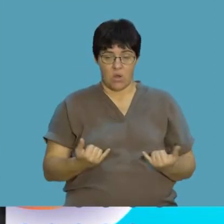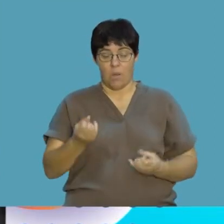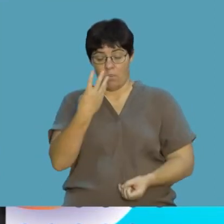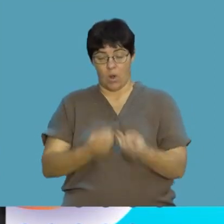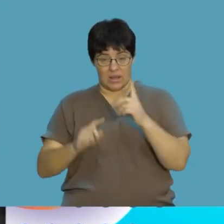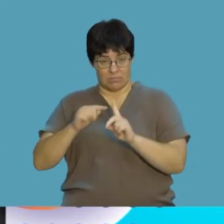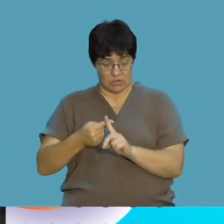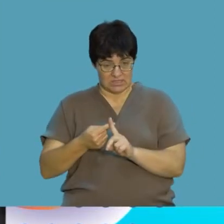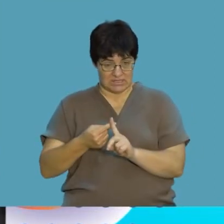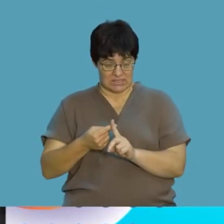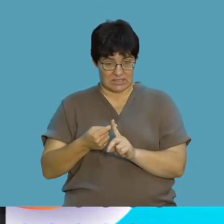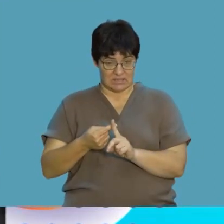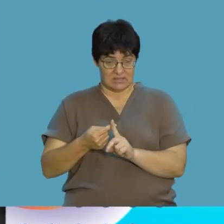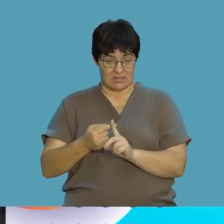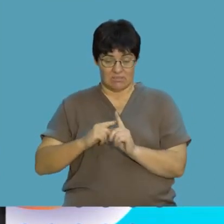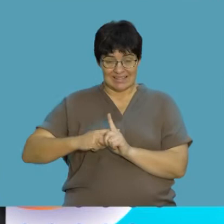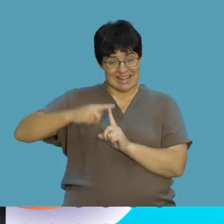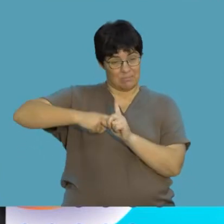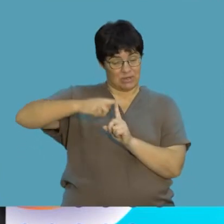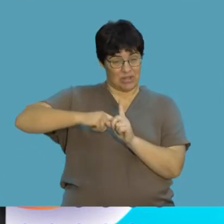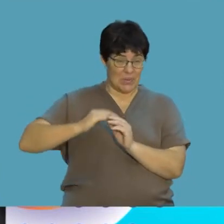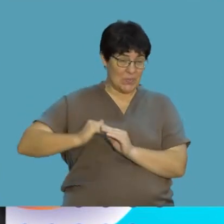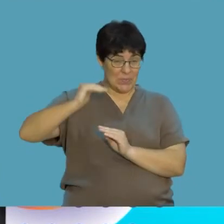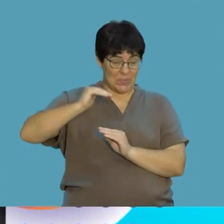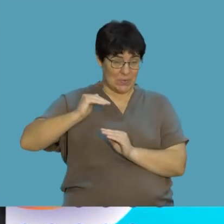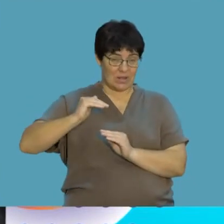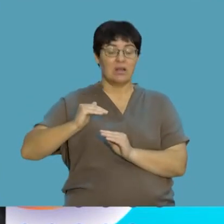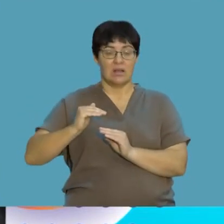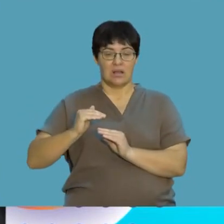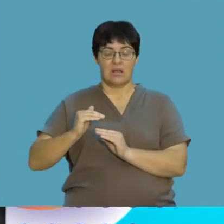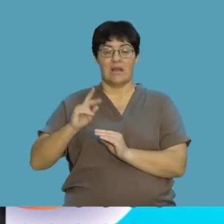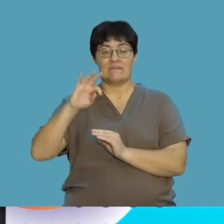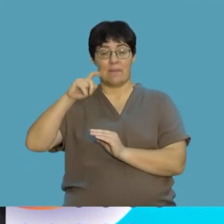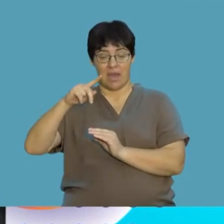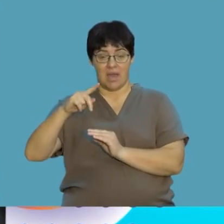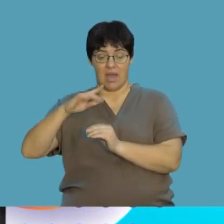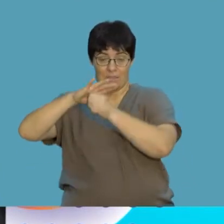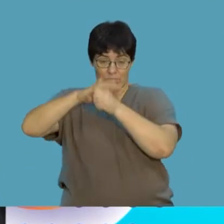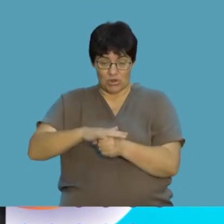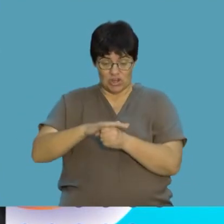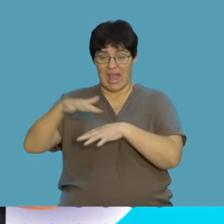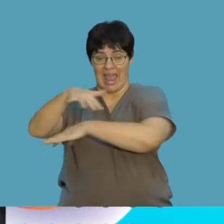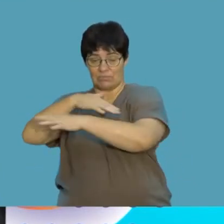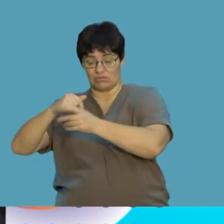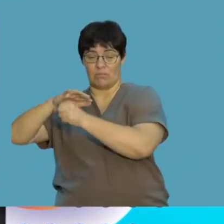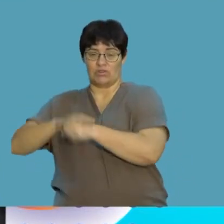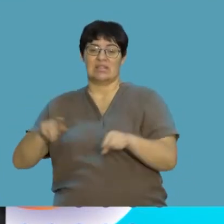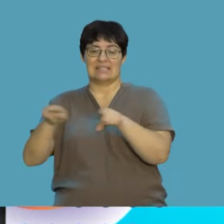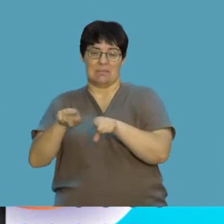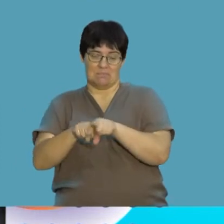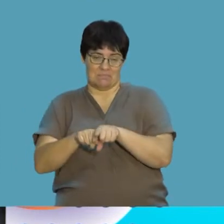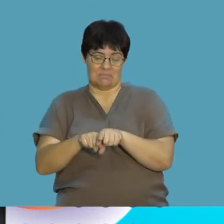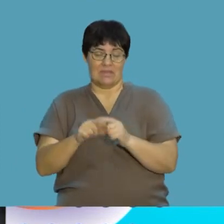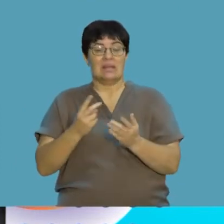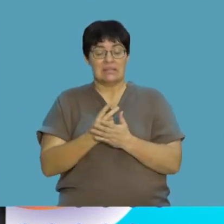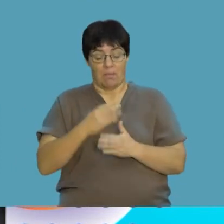boiling point, okay, as in the temperature at which the vapor pressure equals that of the atmospheric pressure, as well as the